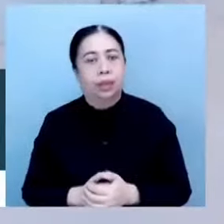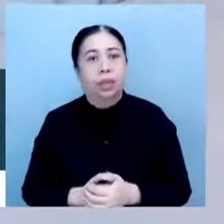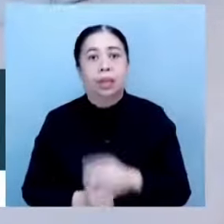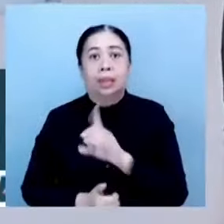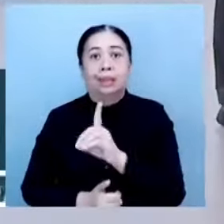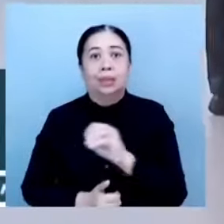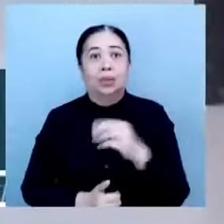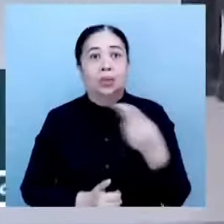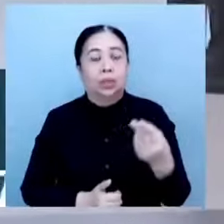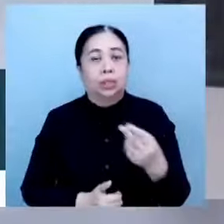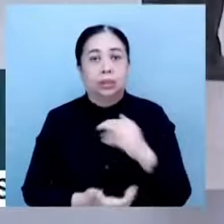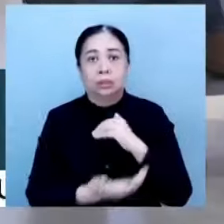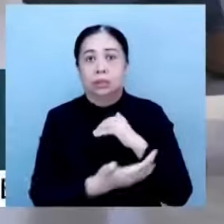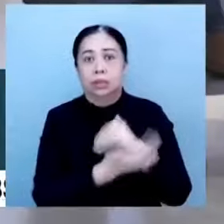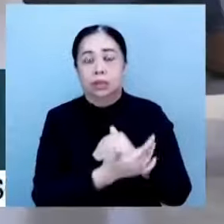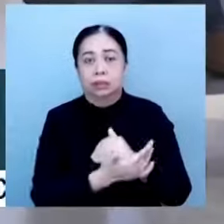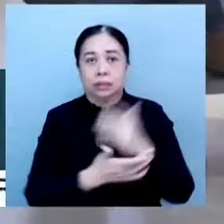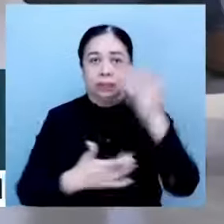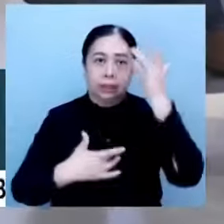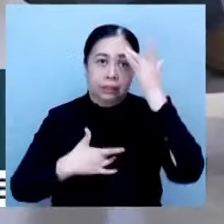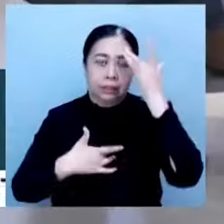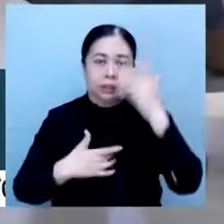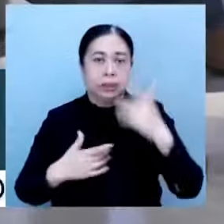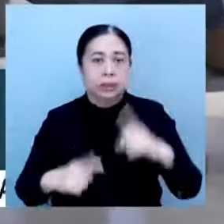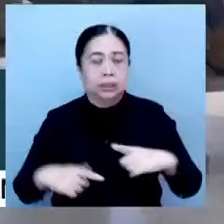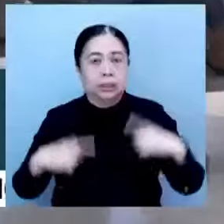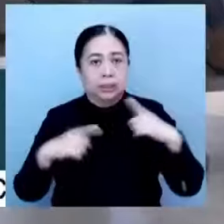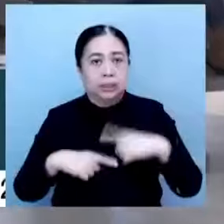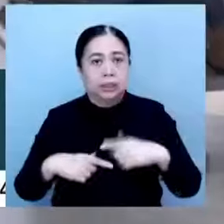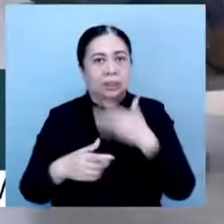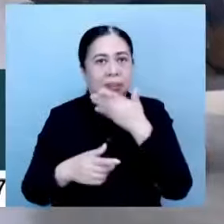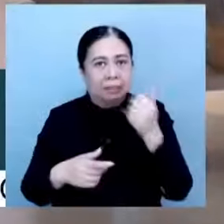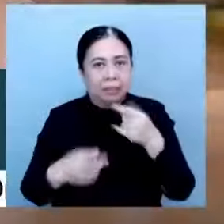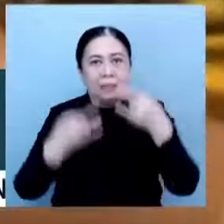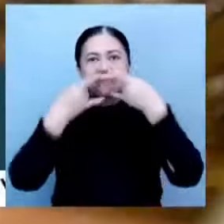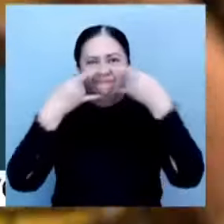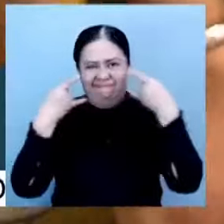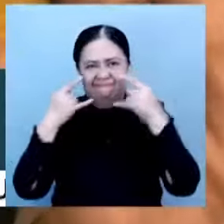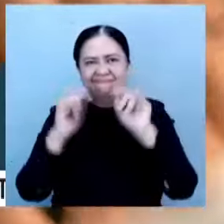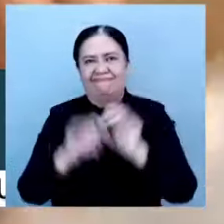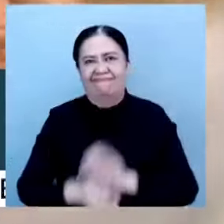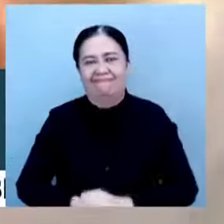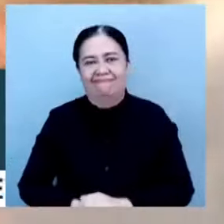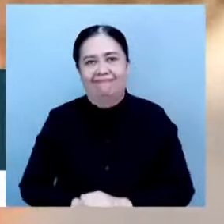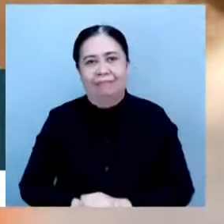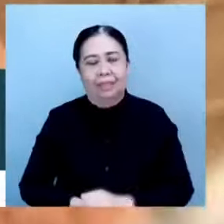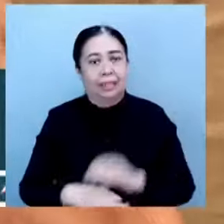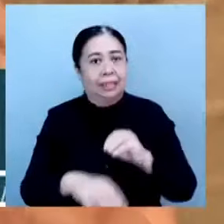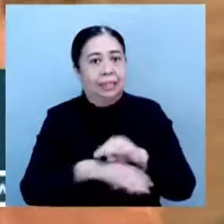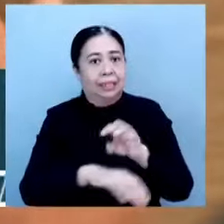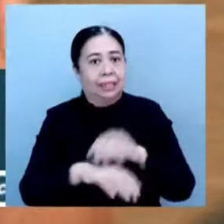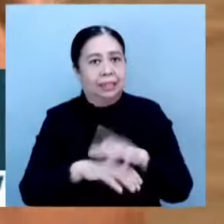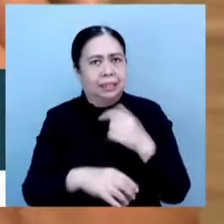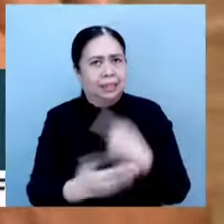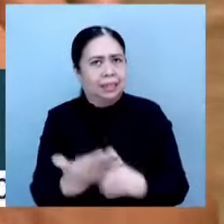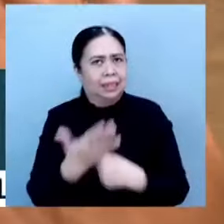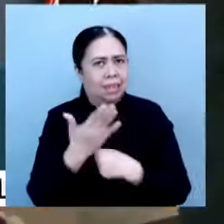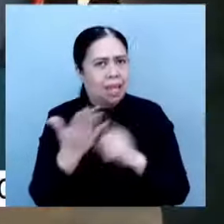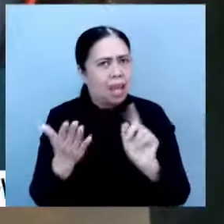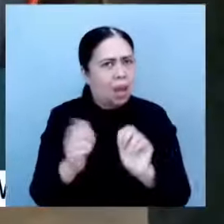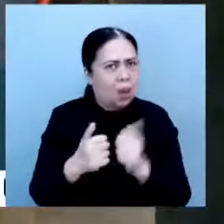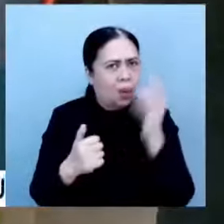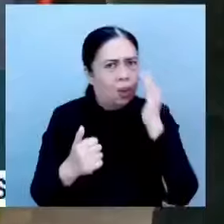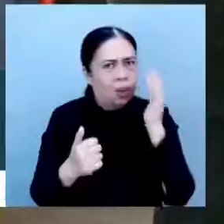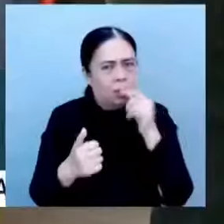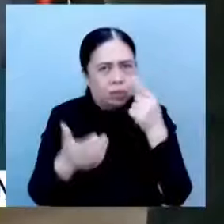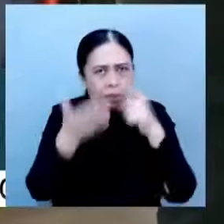to prevent respiratory diseases, it would be wise to wear a face mask. It adds a person manifesting symptoms of infection should be checked